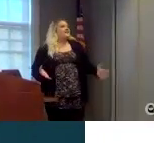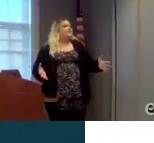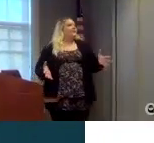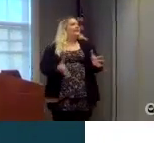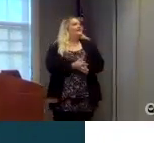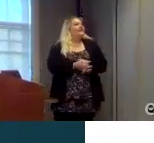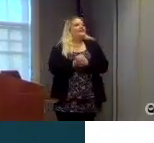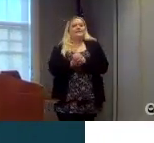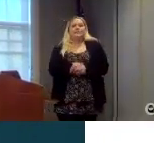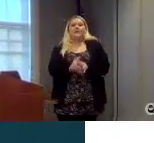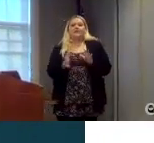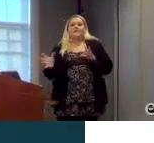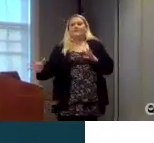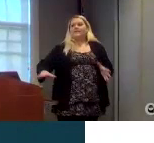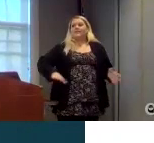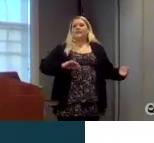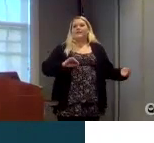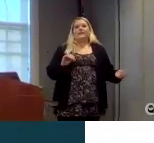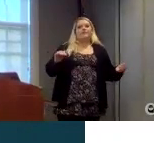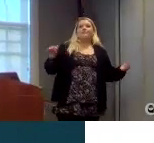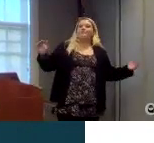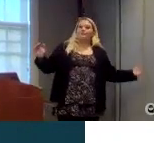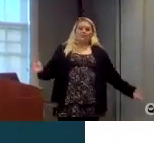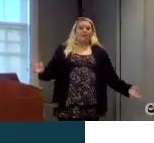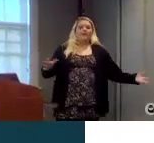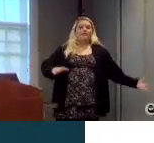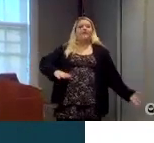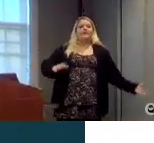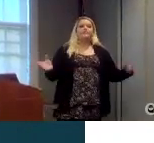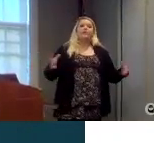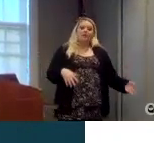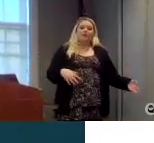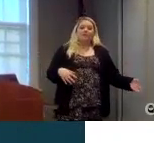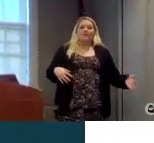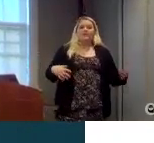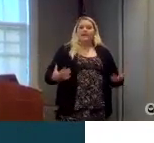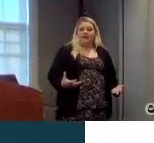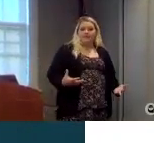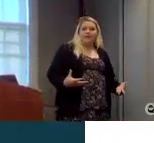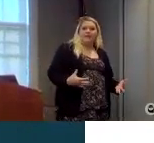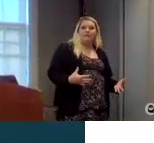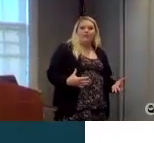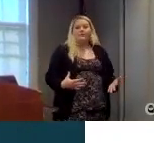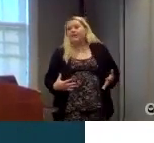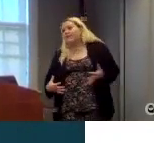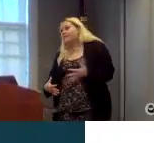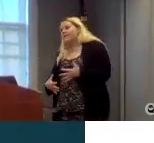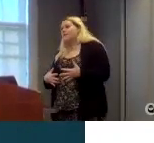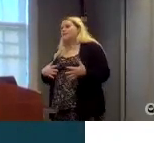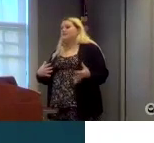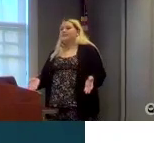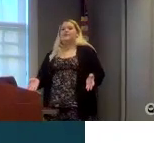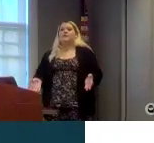So, as I said before, that this project specifically, for the smaller part of the project that I'm looking at for No